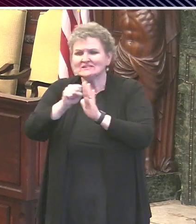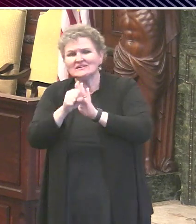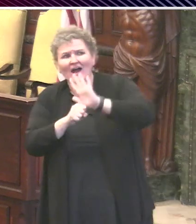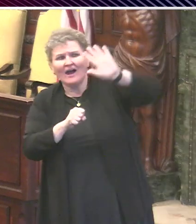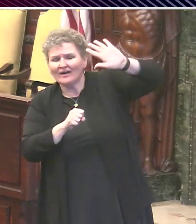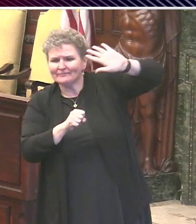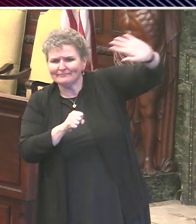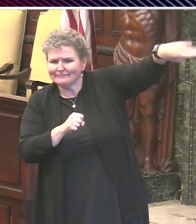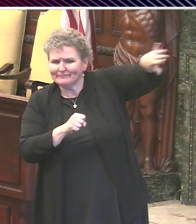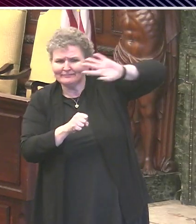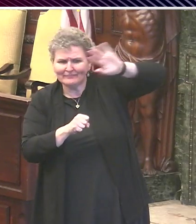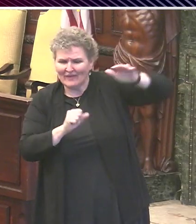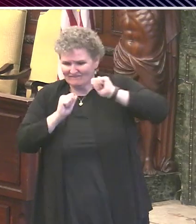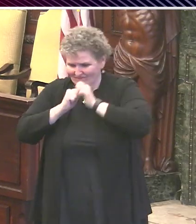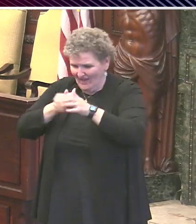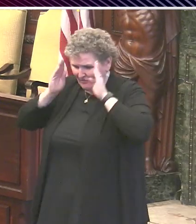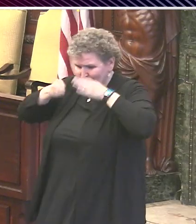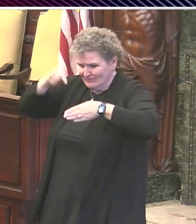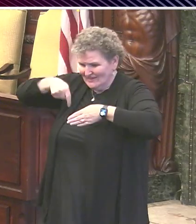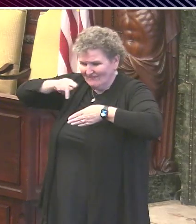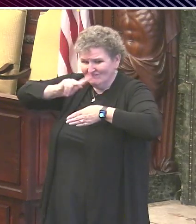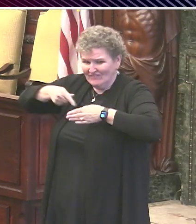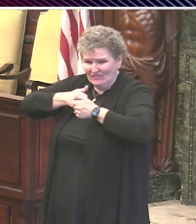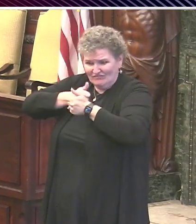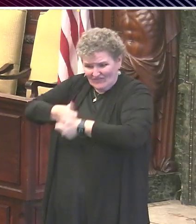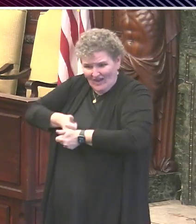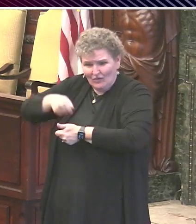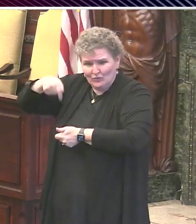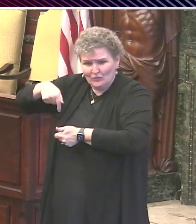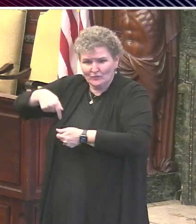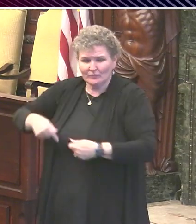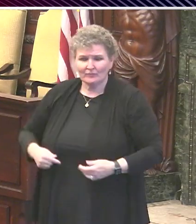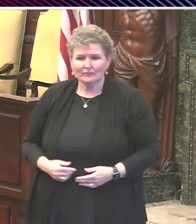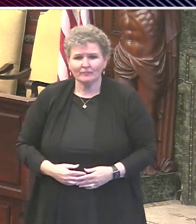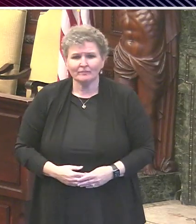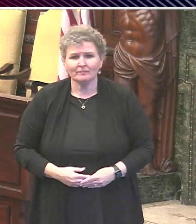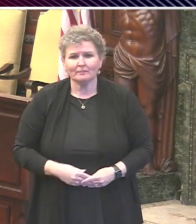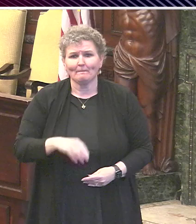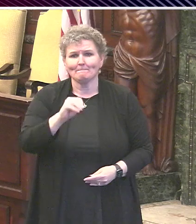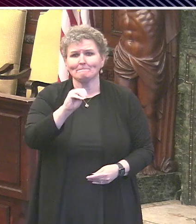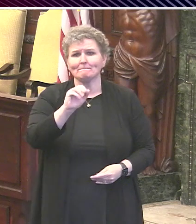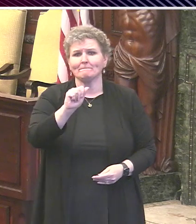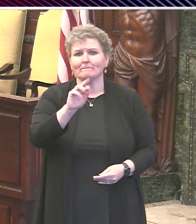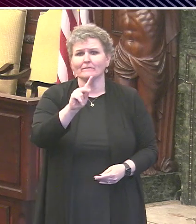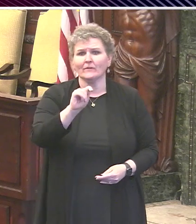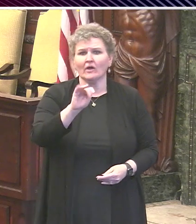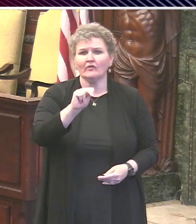Thanks, Corey. We are going to go now to Martin Pratt of Philly YBN.